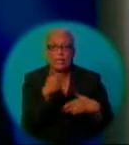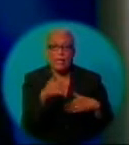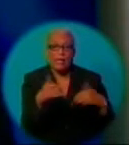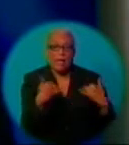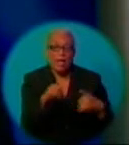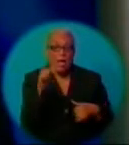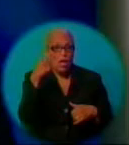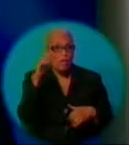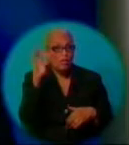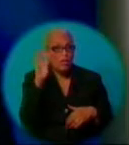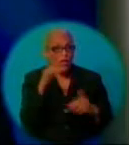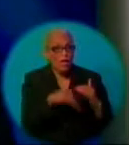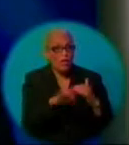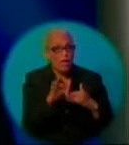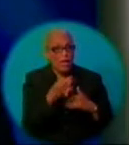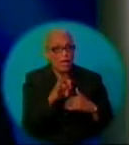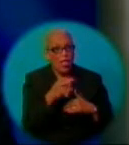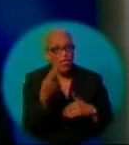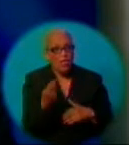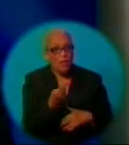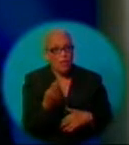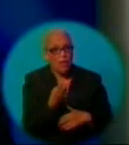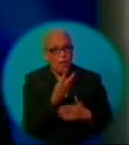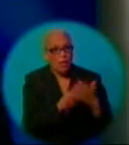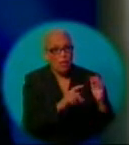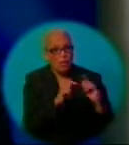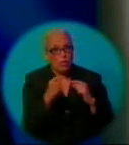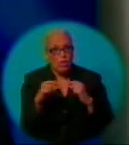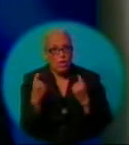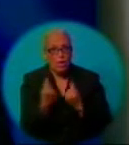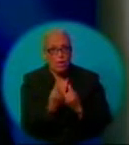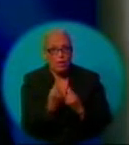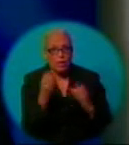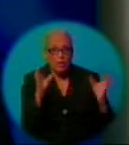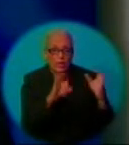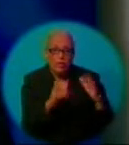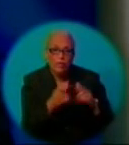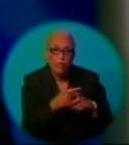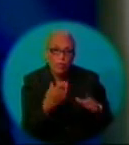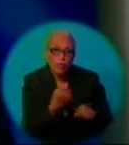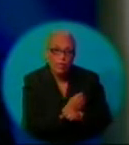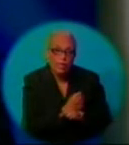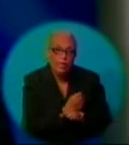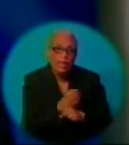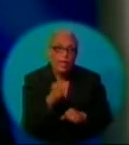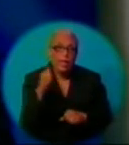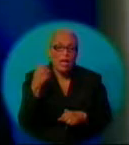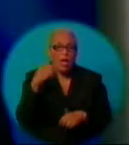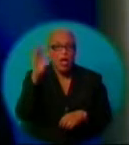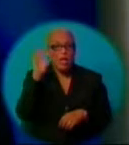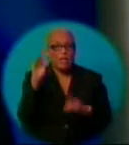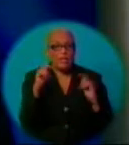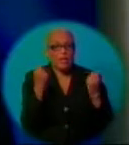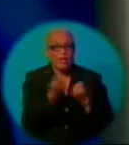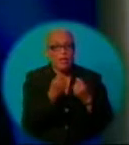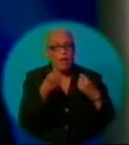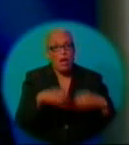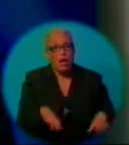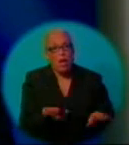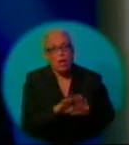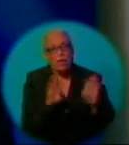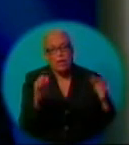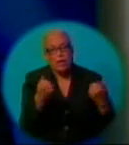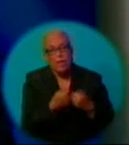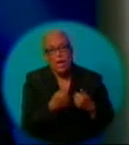play Australia's under-19s on Thursday. Both of those sides will be in search of their first win, as the Aussies also lost their